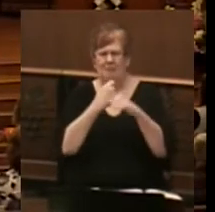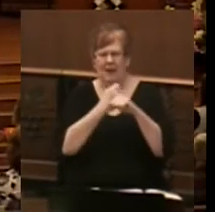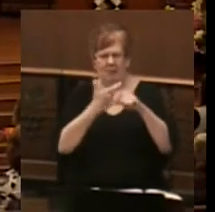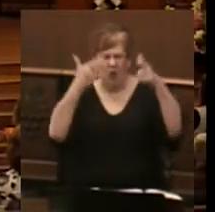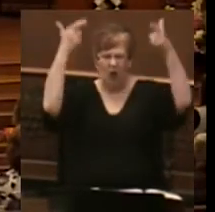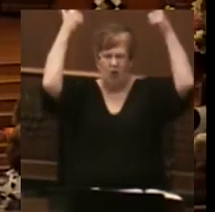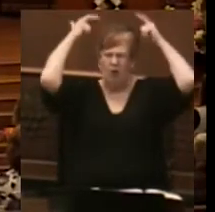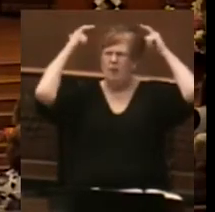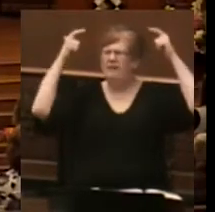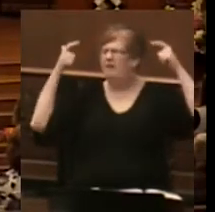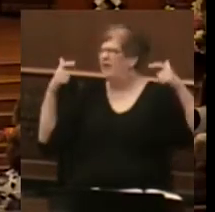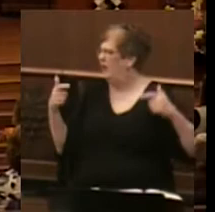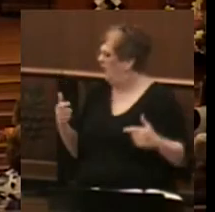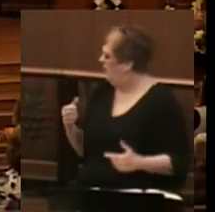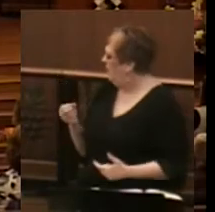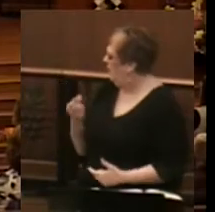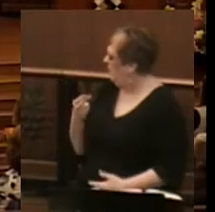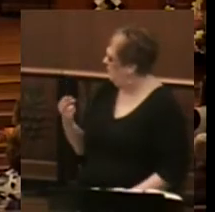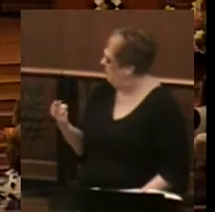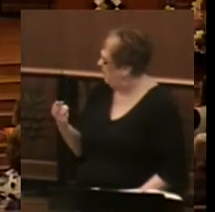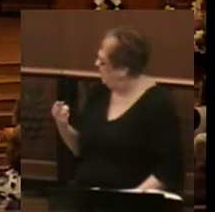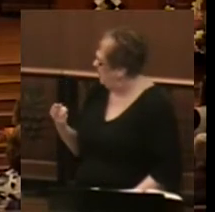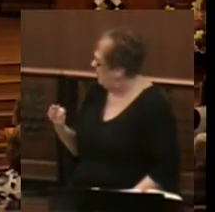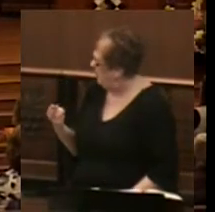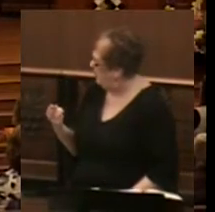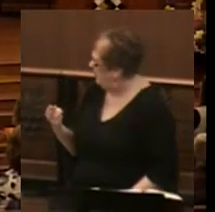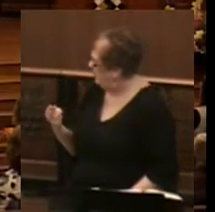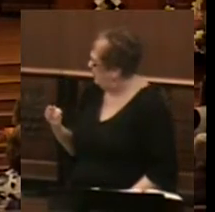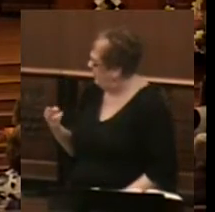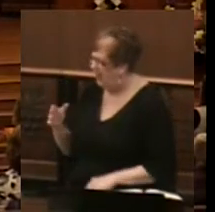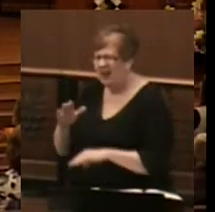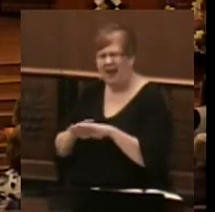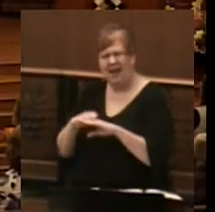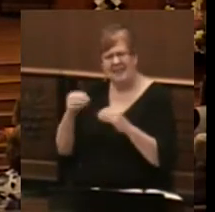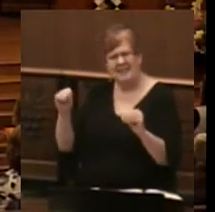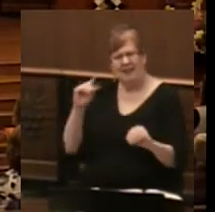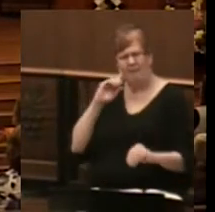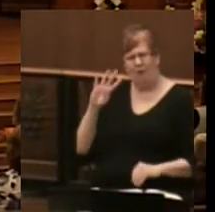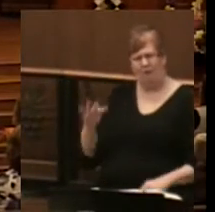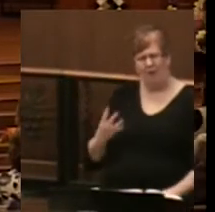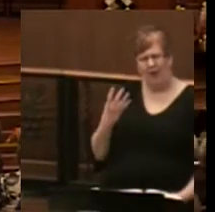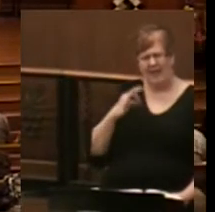thorns. Oh, I'm on sale for $4.99.